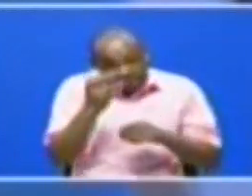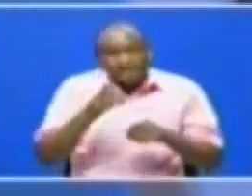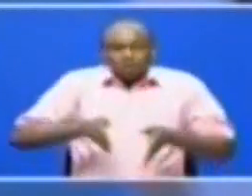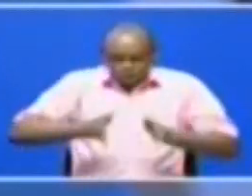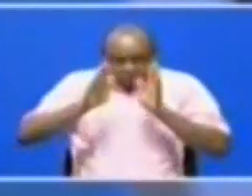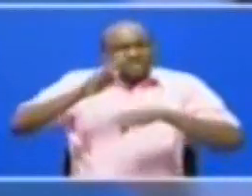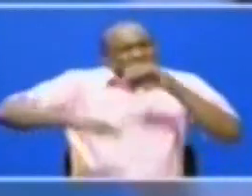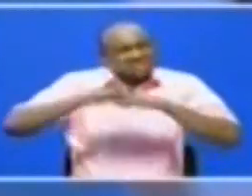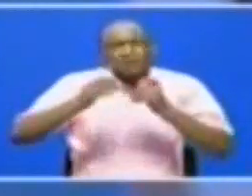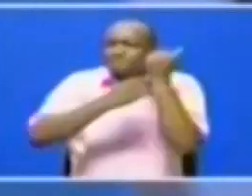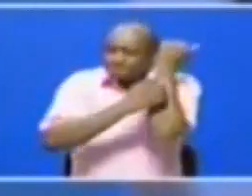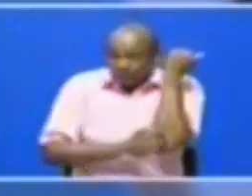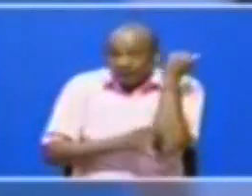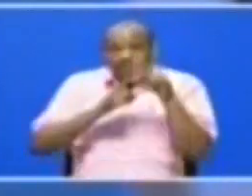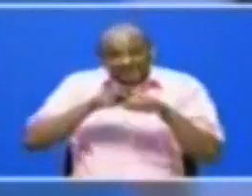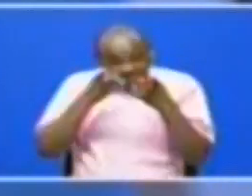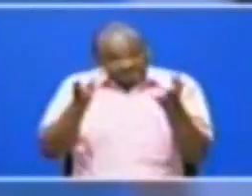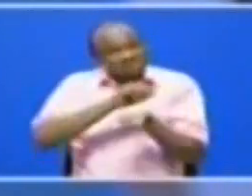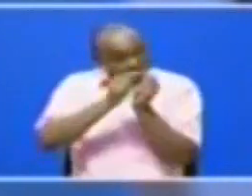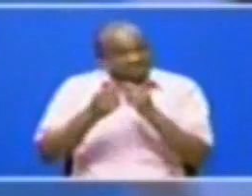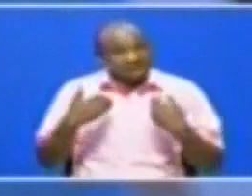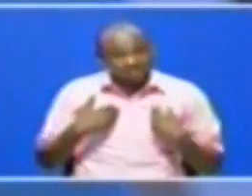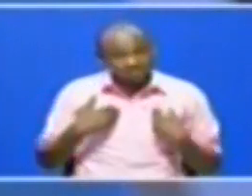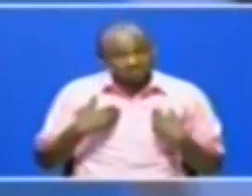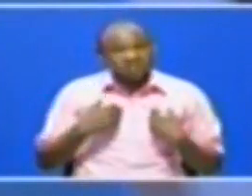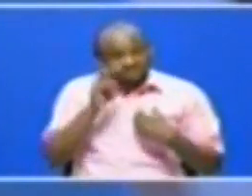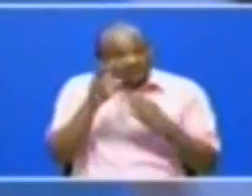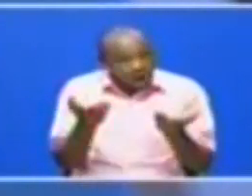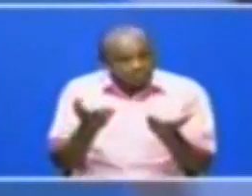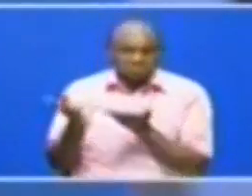in the area, but things now have changed. Take a look.